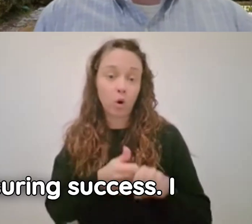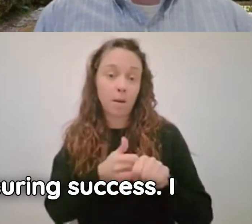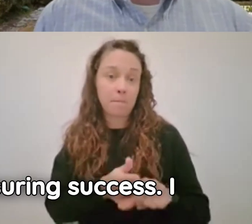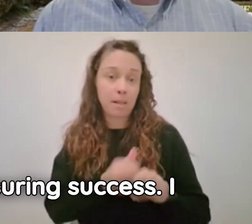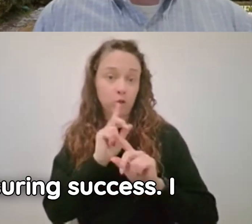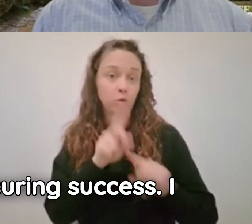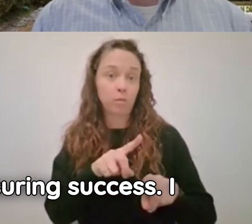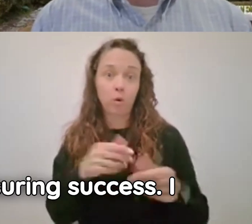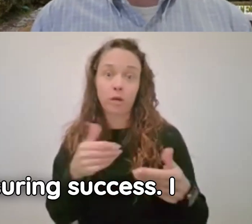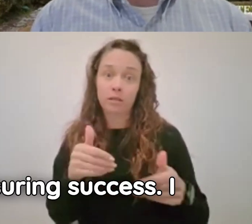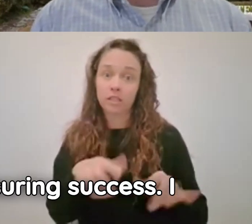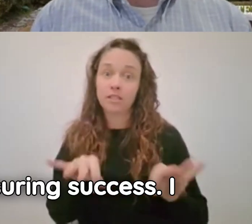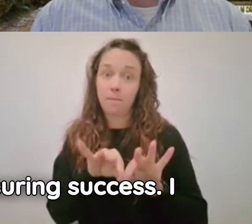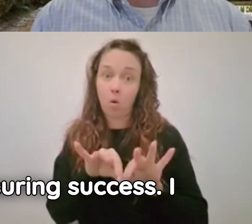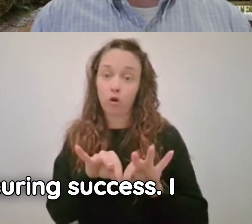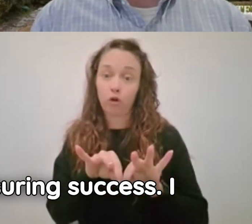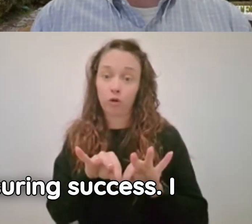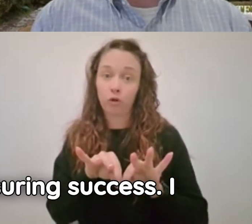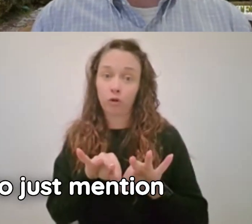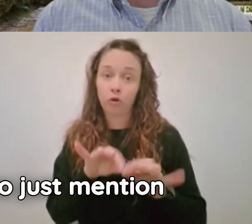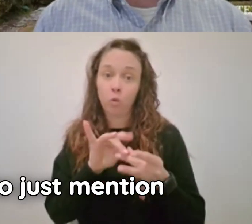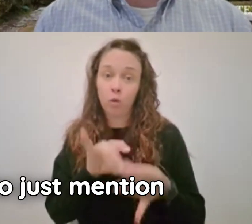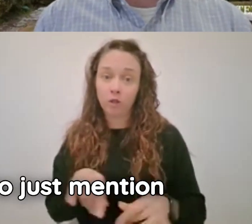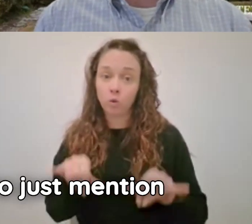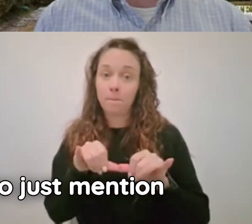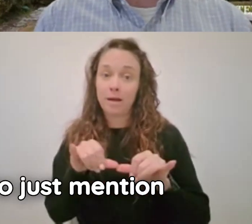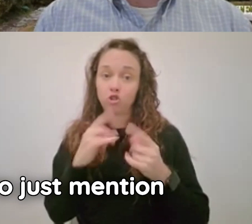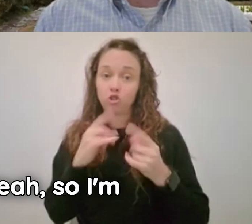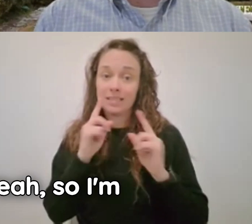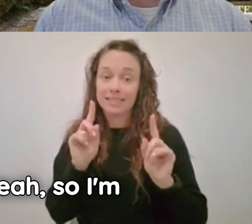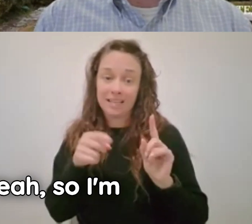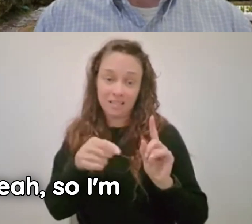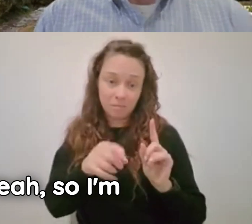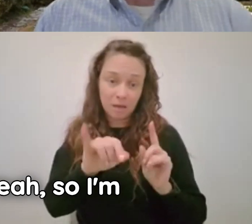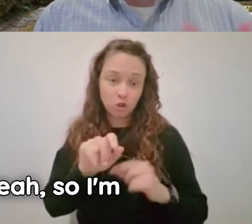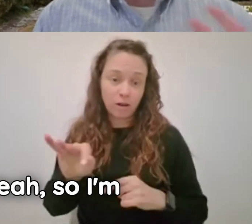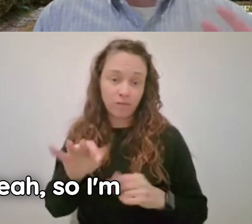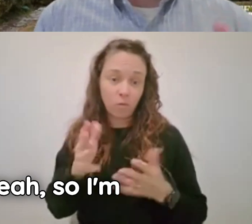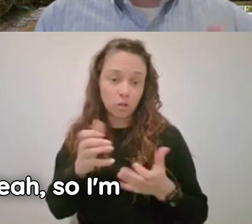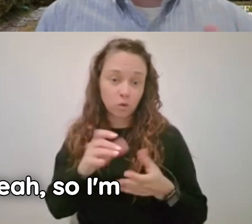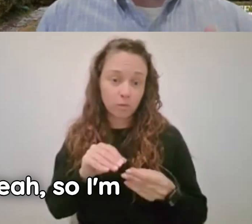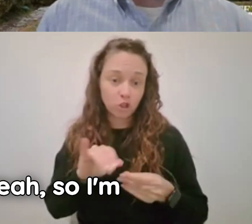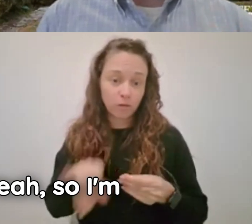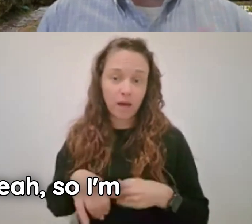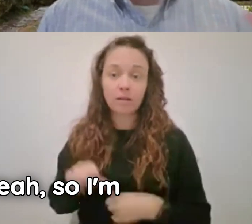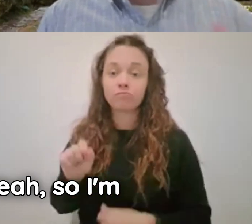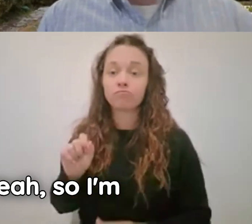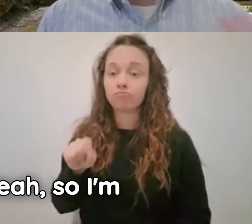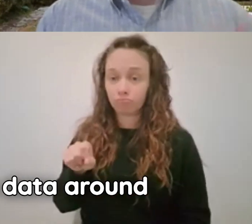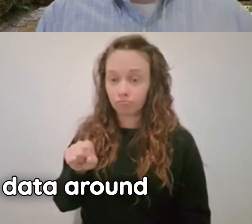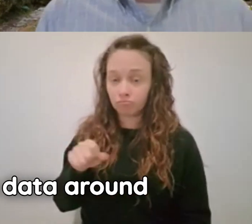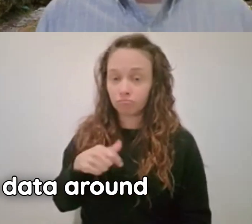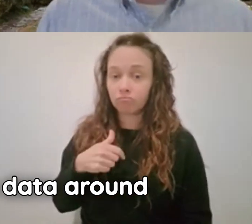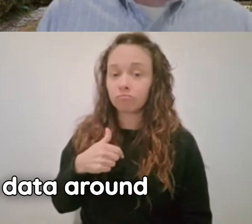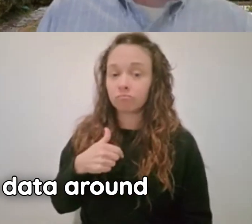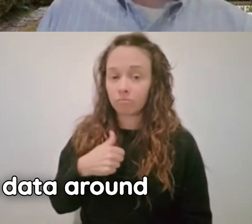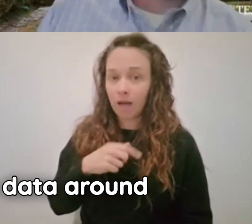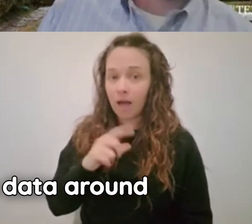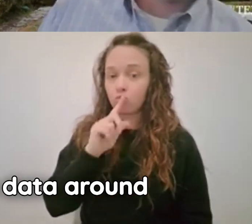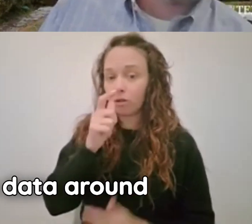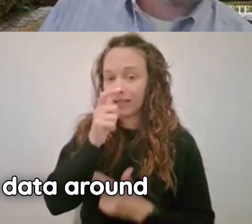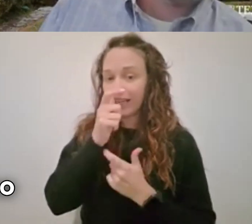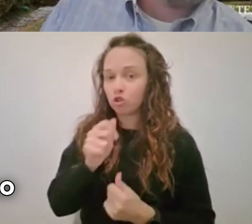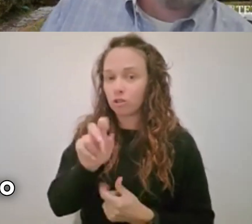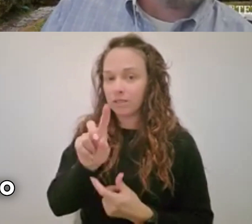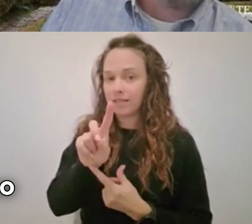super important on measuring success. I don't know if you want to just mention that really Yeah, quickly. so I'm really interested in the